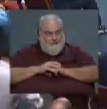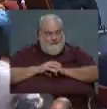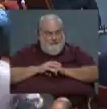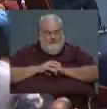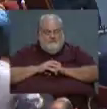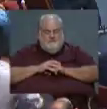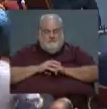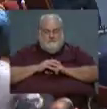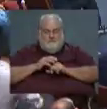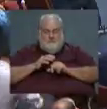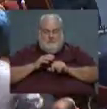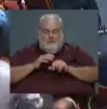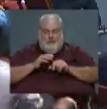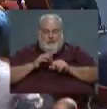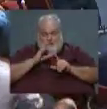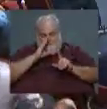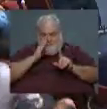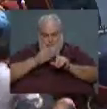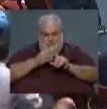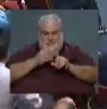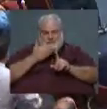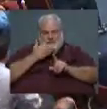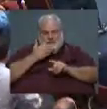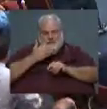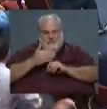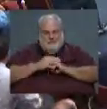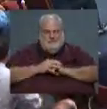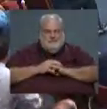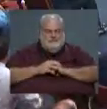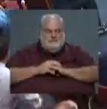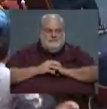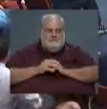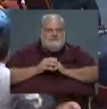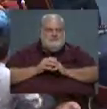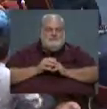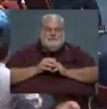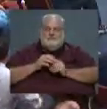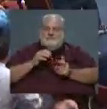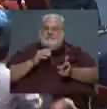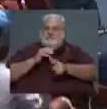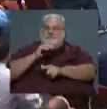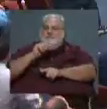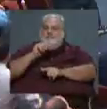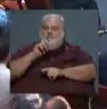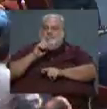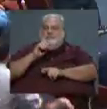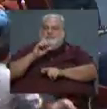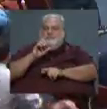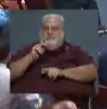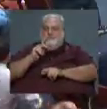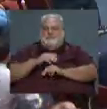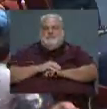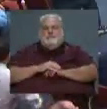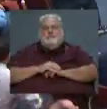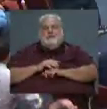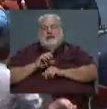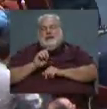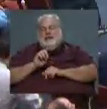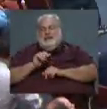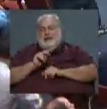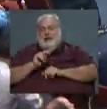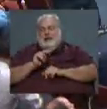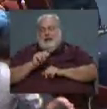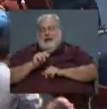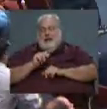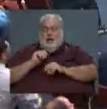beat around the bush. Thank you. Director Adcock, you're recognized, please. Dana, since New Futures is